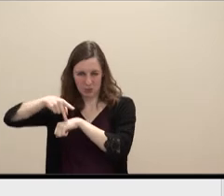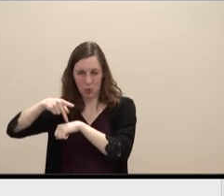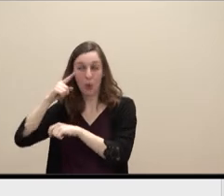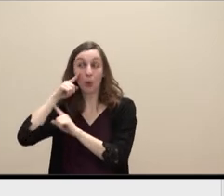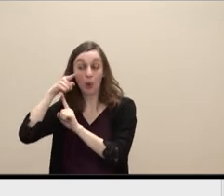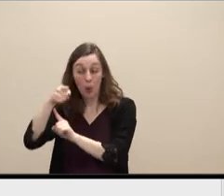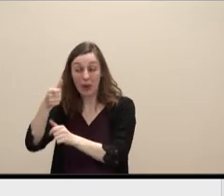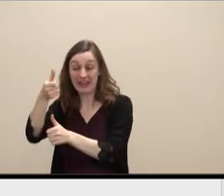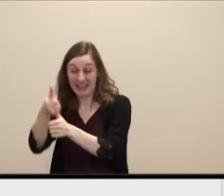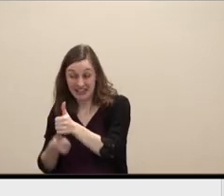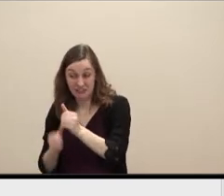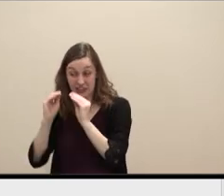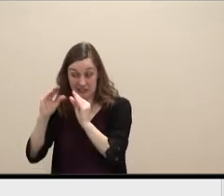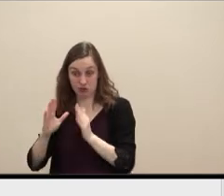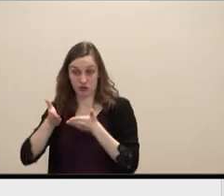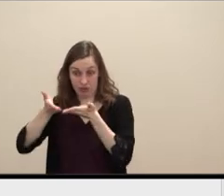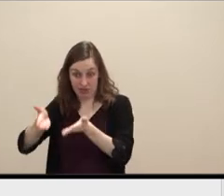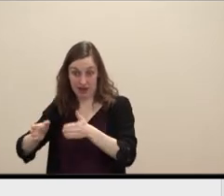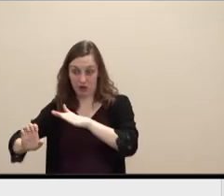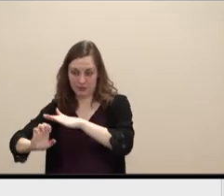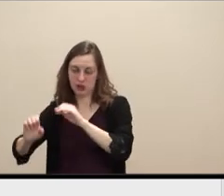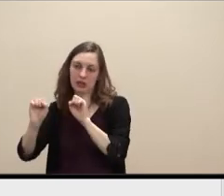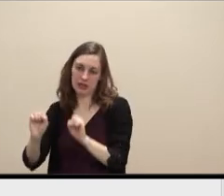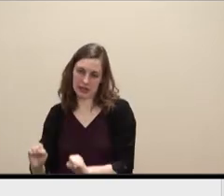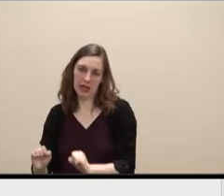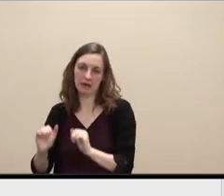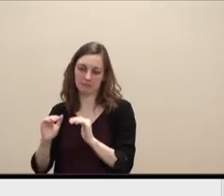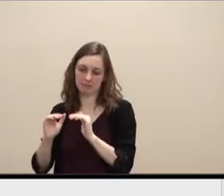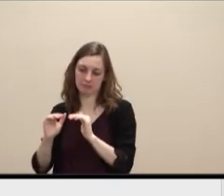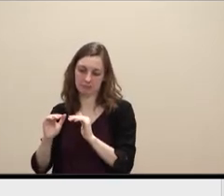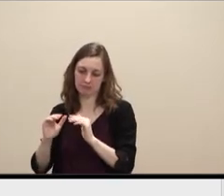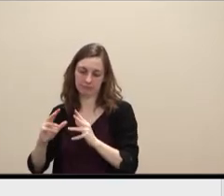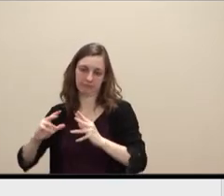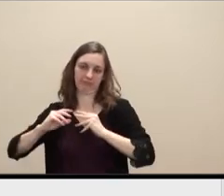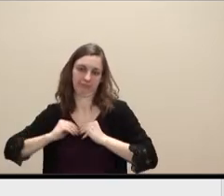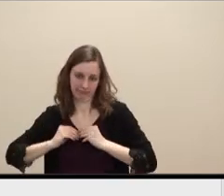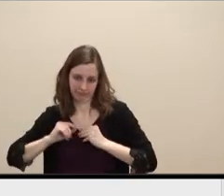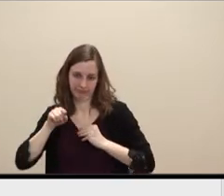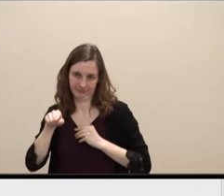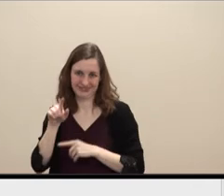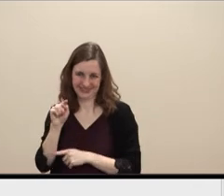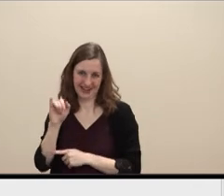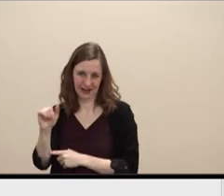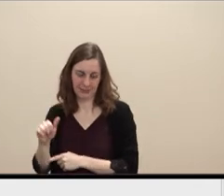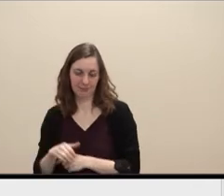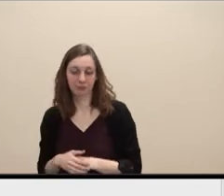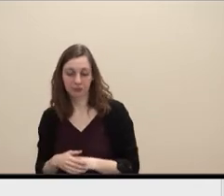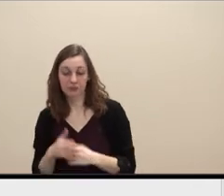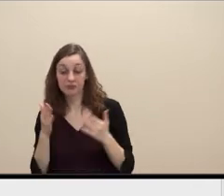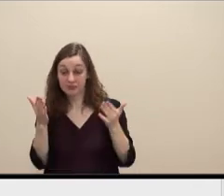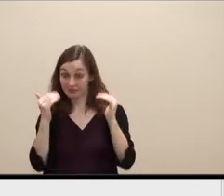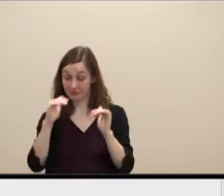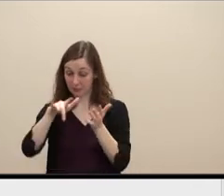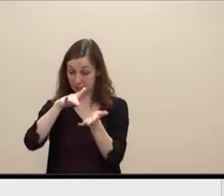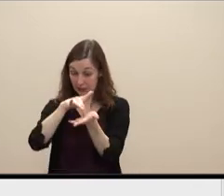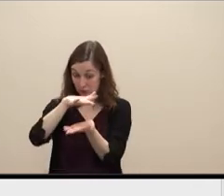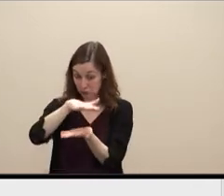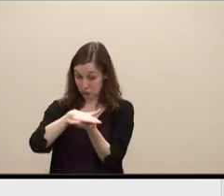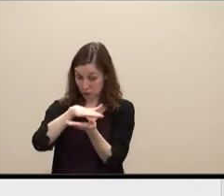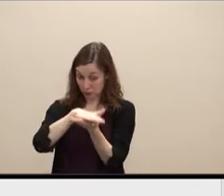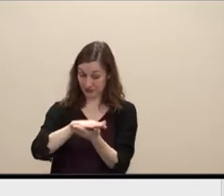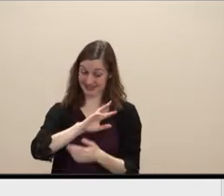level with the addition of only the science star. In middle school for science, sixth and seventh